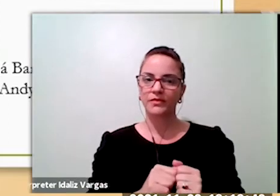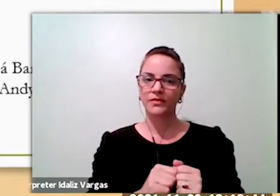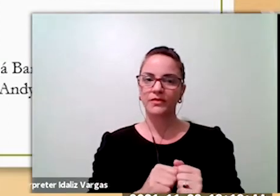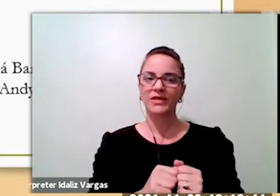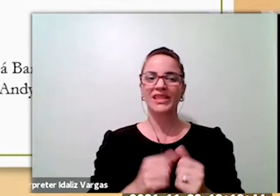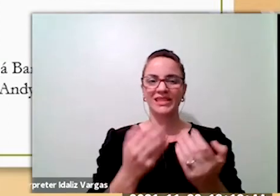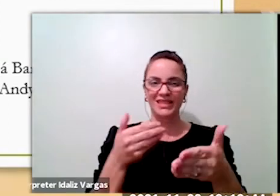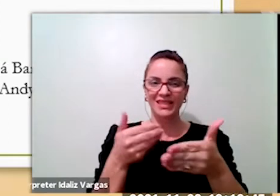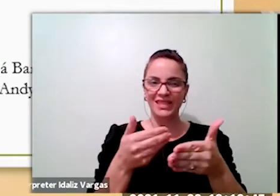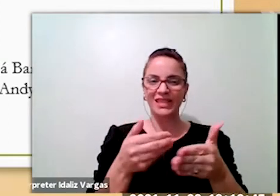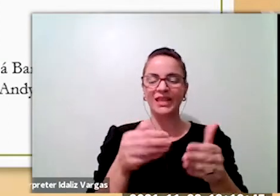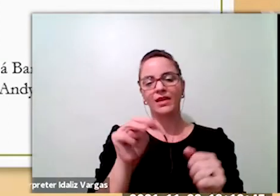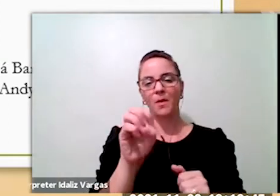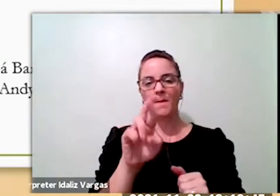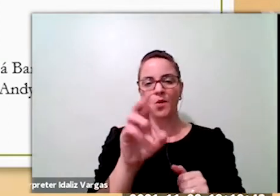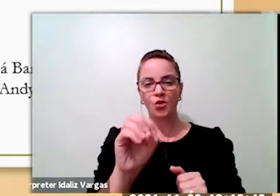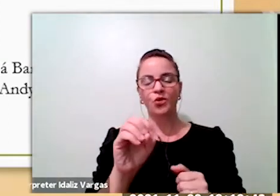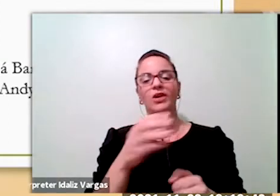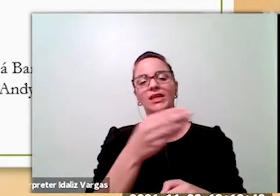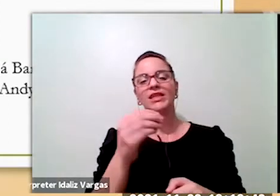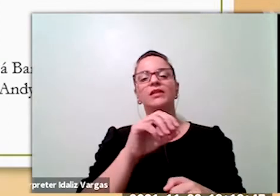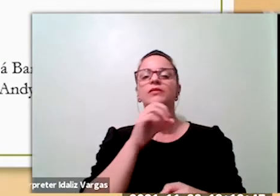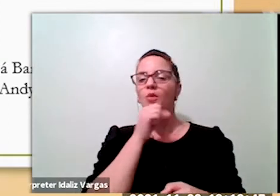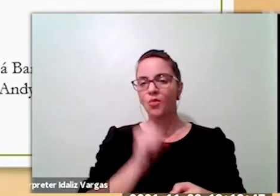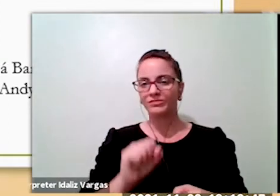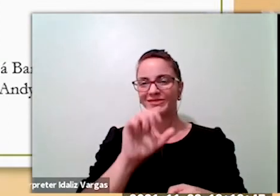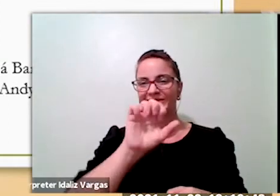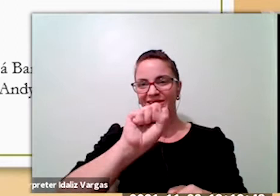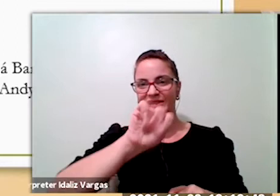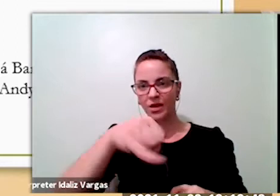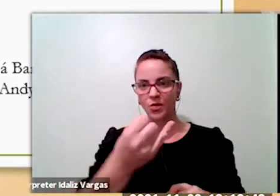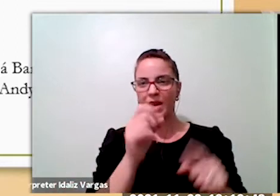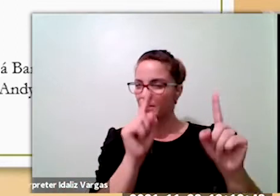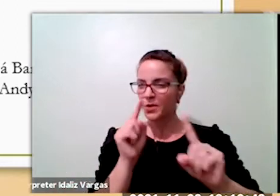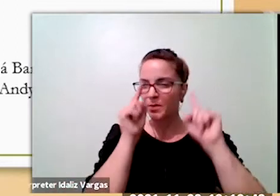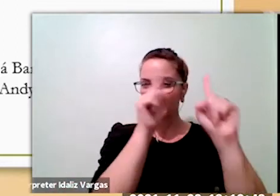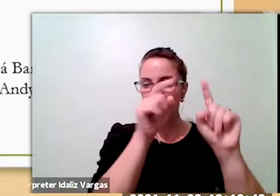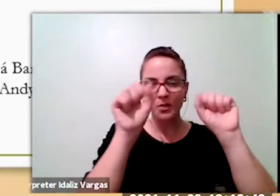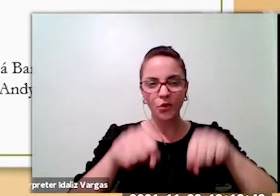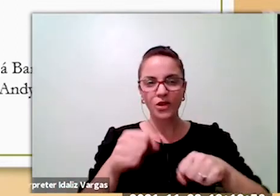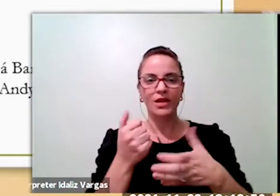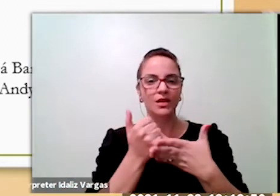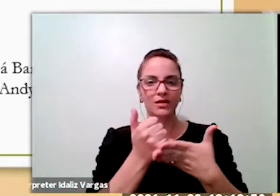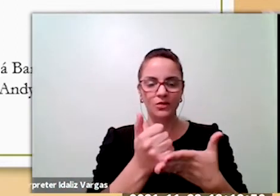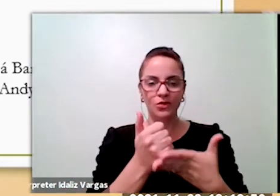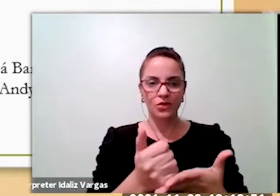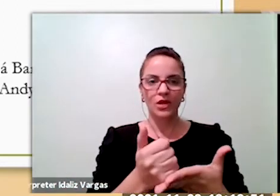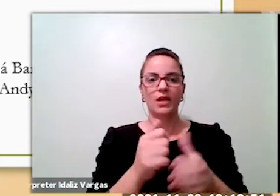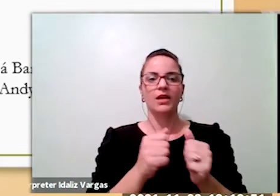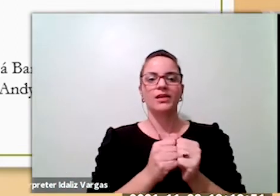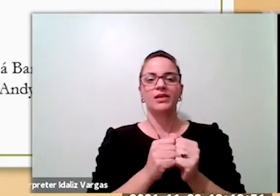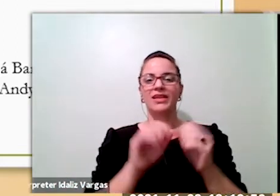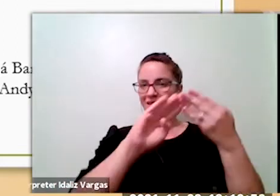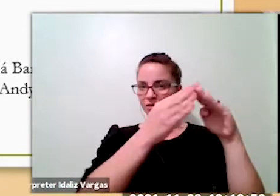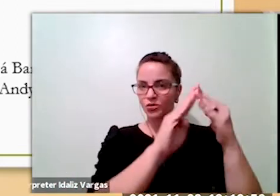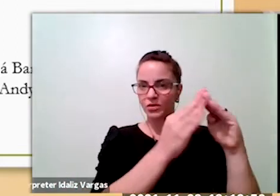The Puerto SHPO's mission is to improve the understanding among all the citizenry in Puerto Rico of our